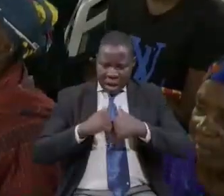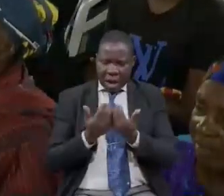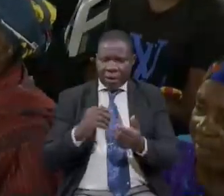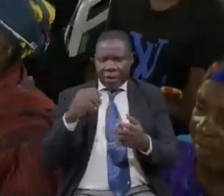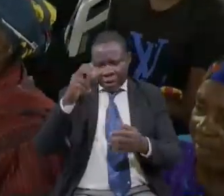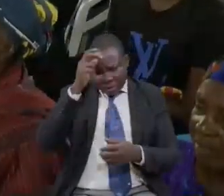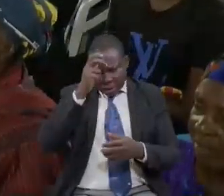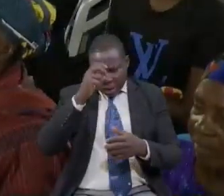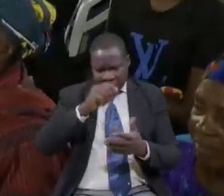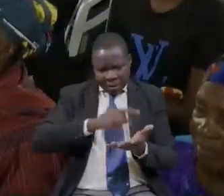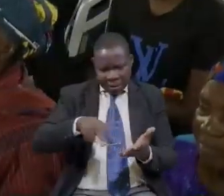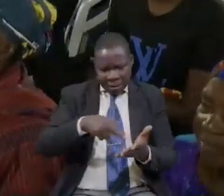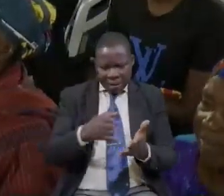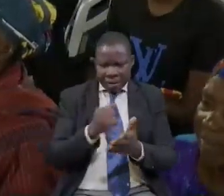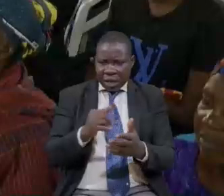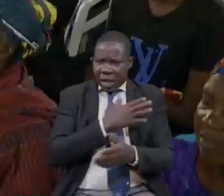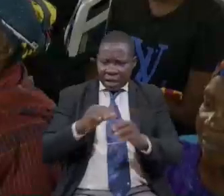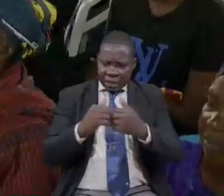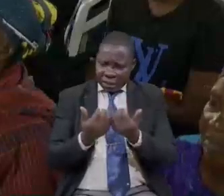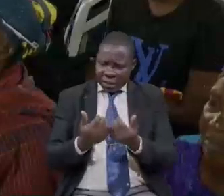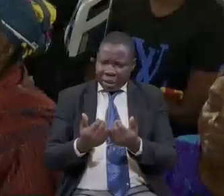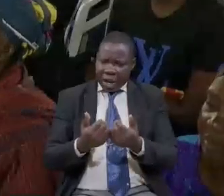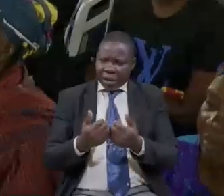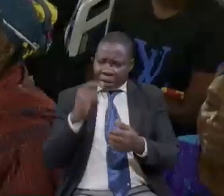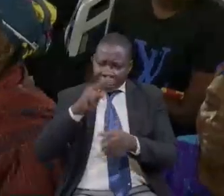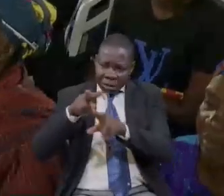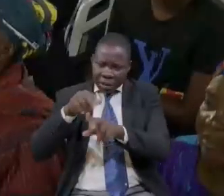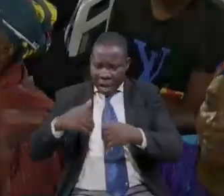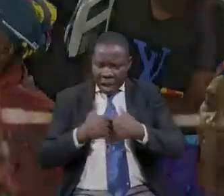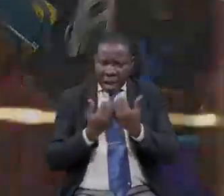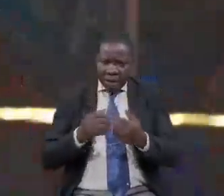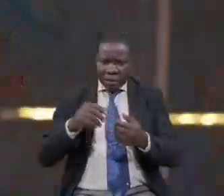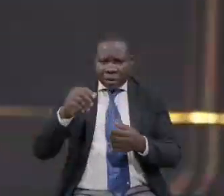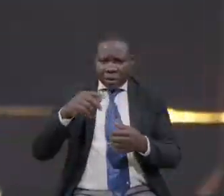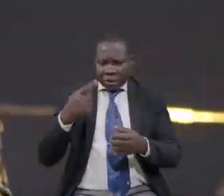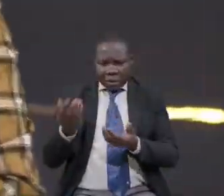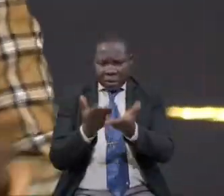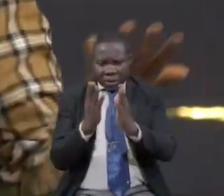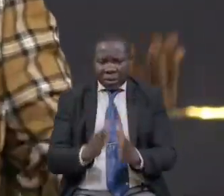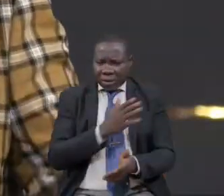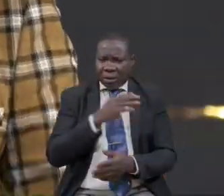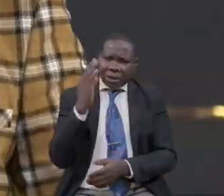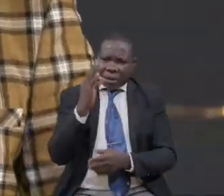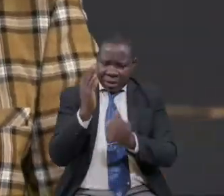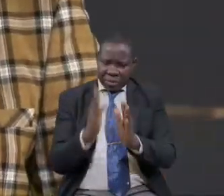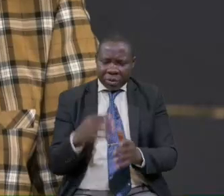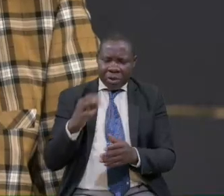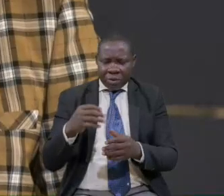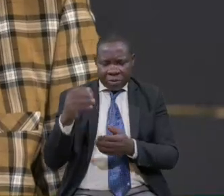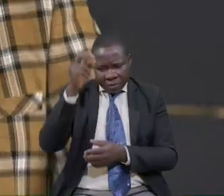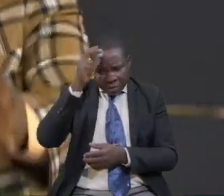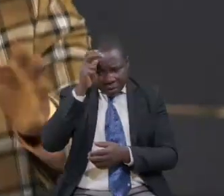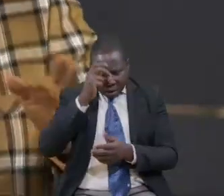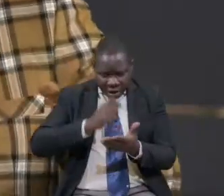of Satan, the preachers for Satan, quotes this word. He'll say, if we confess our